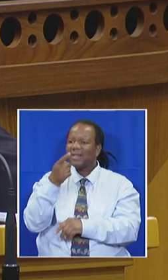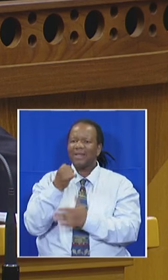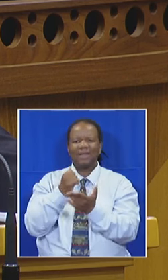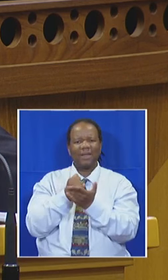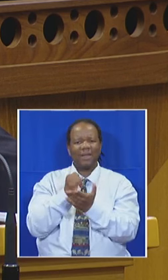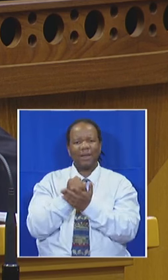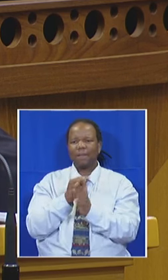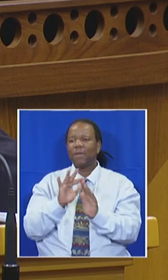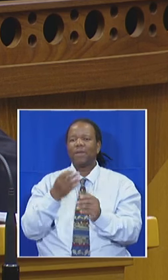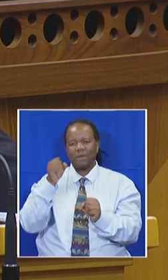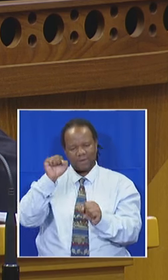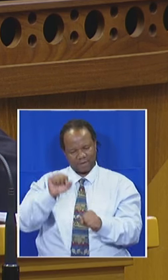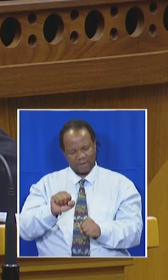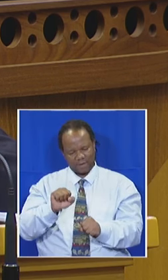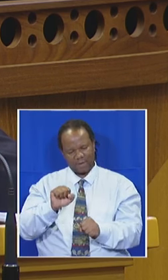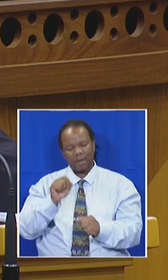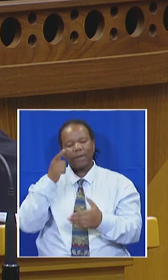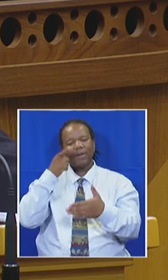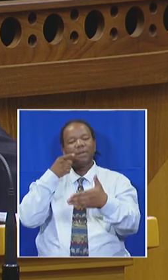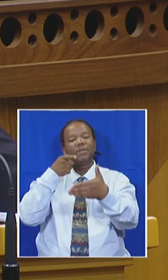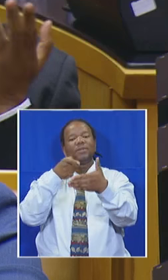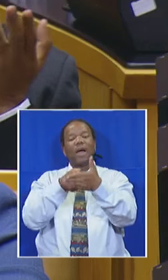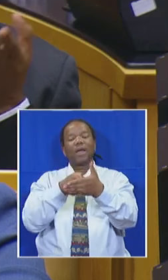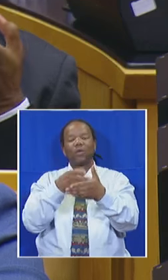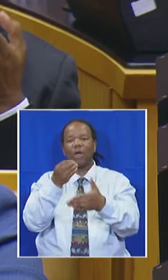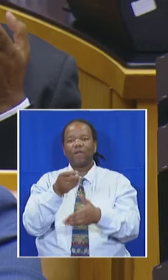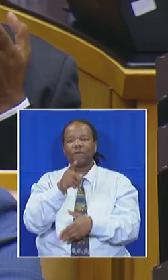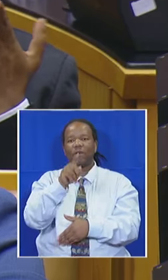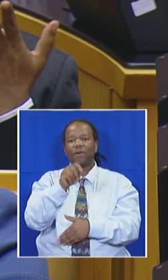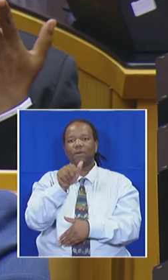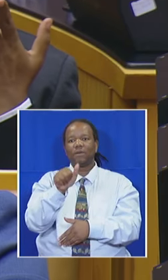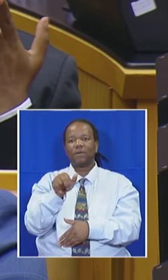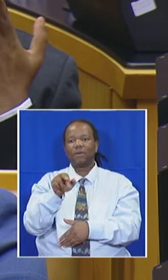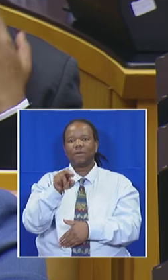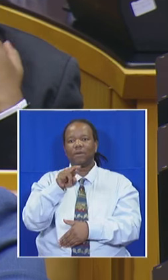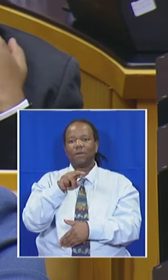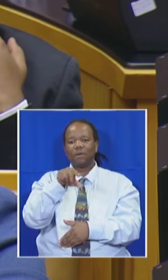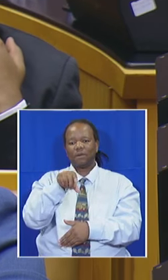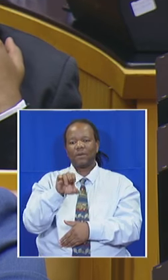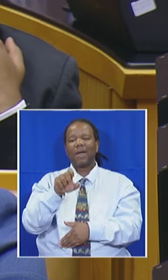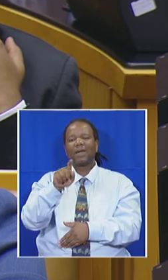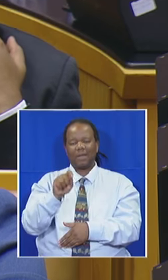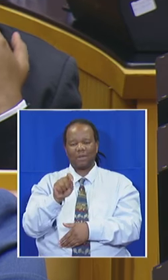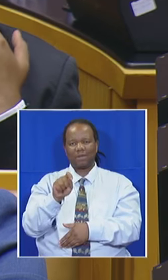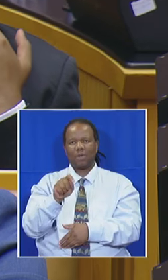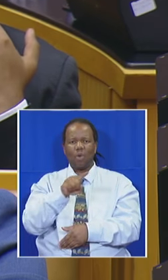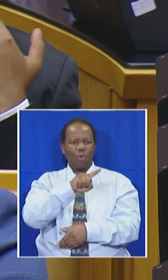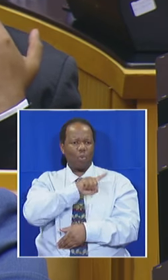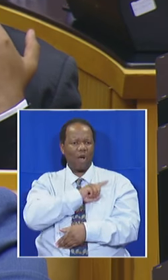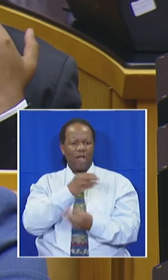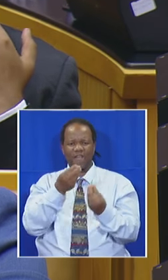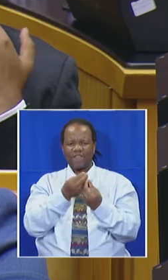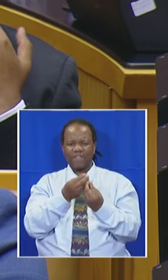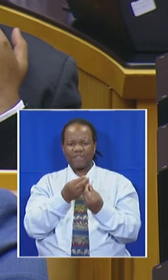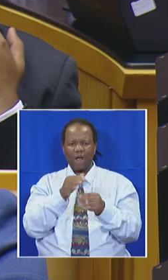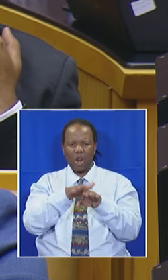the targets. One reason for the delays is that we had chosen to